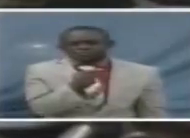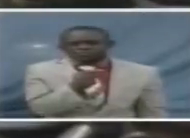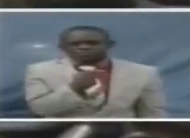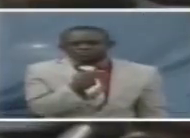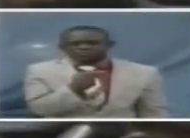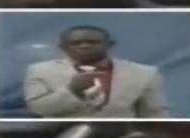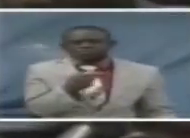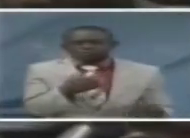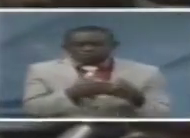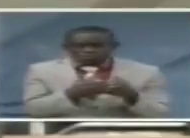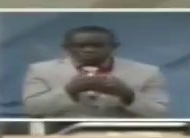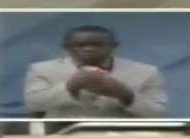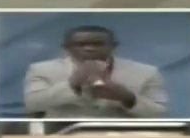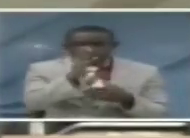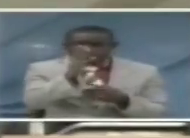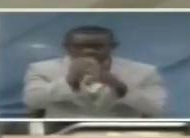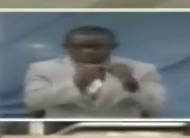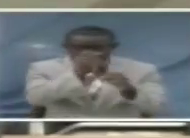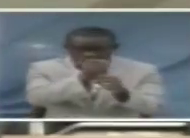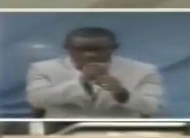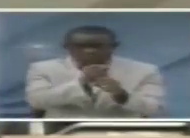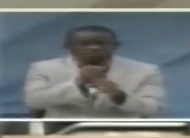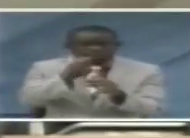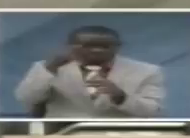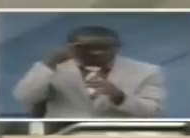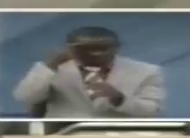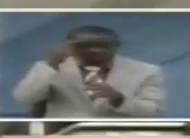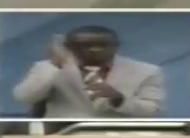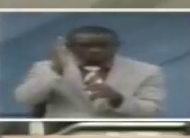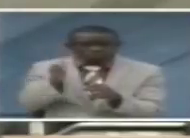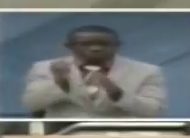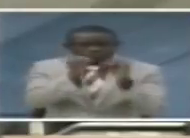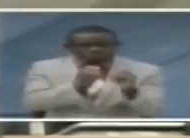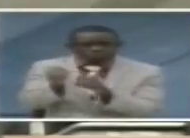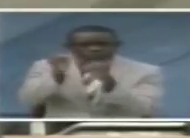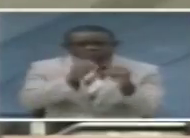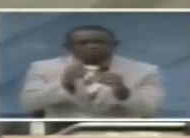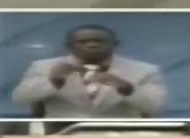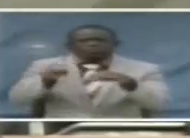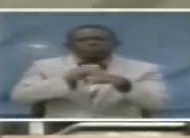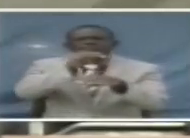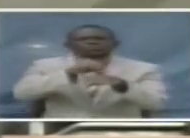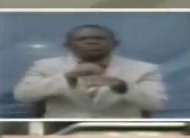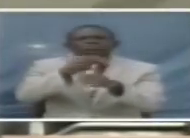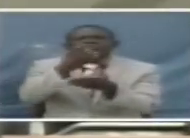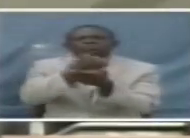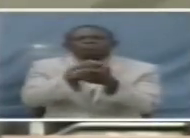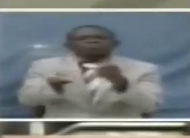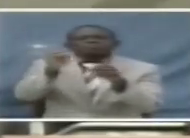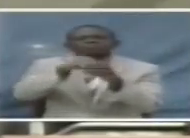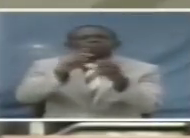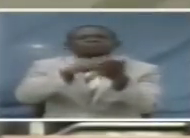to accelerate financial inclusion, government will, over the next 5 years, implement the